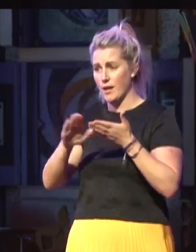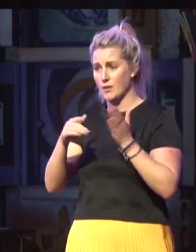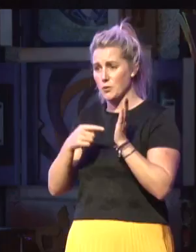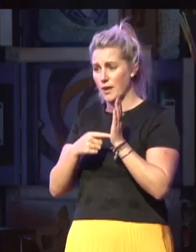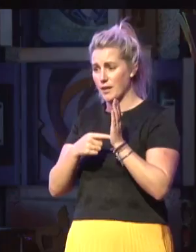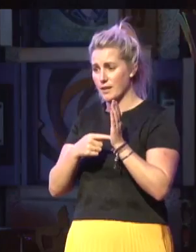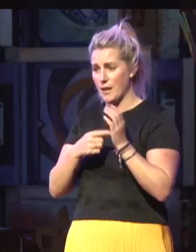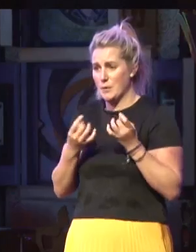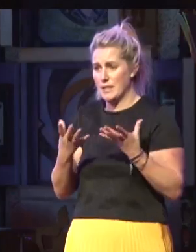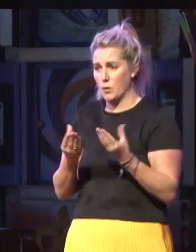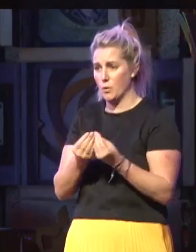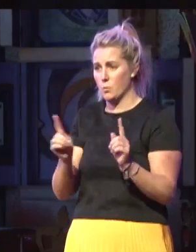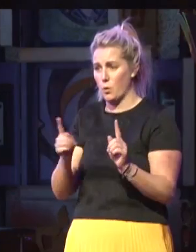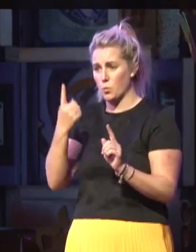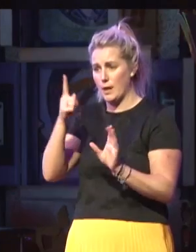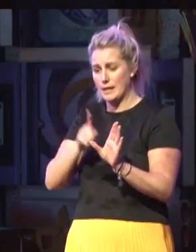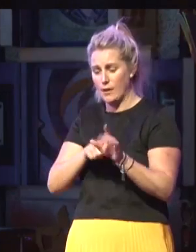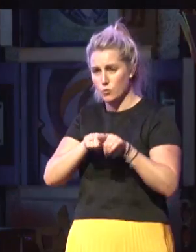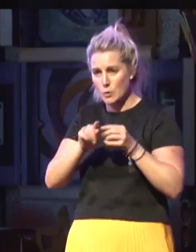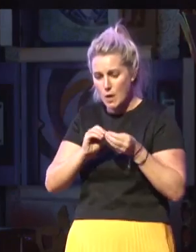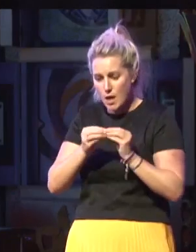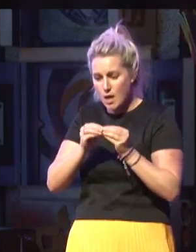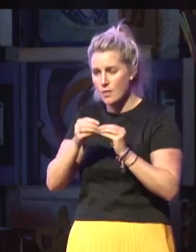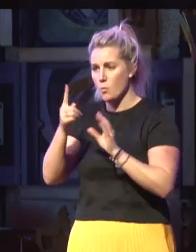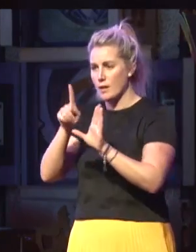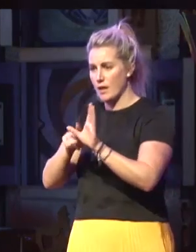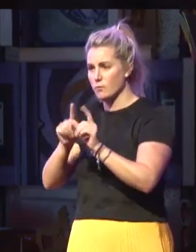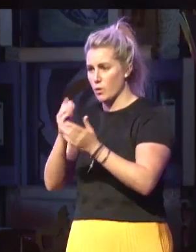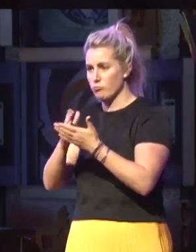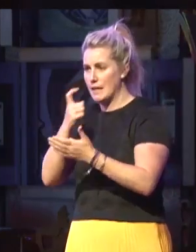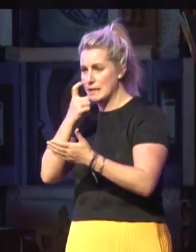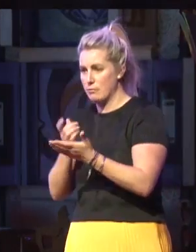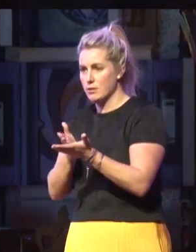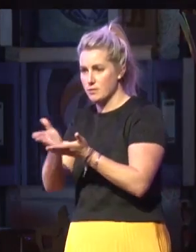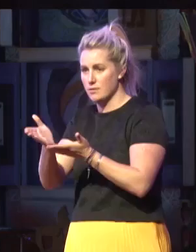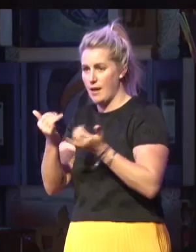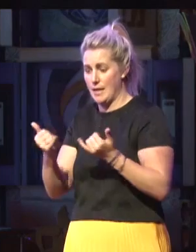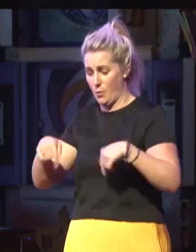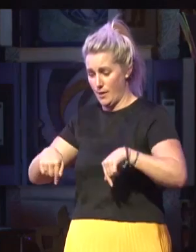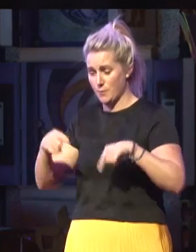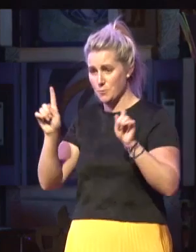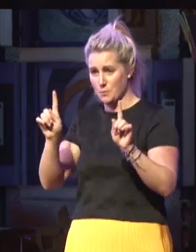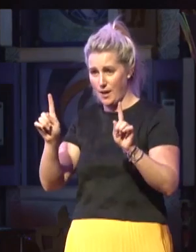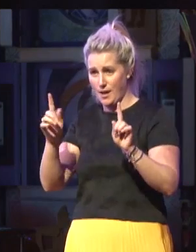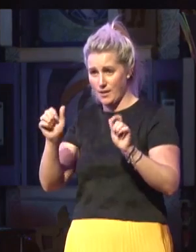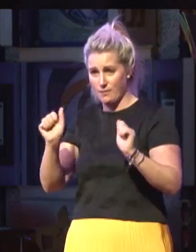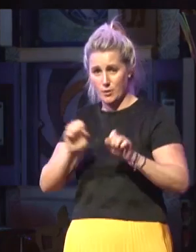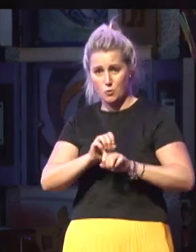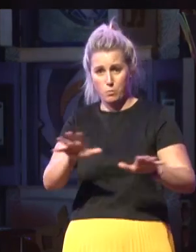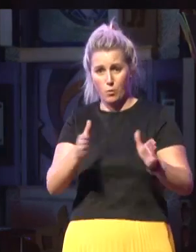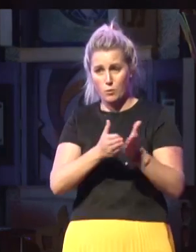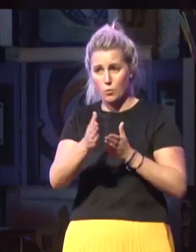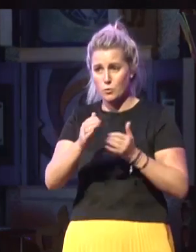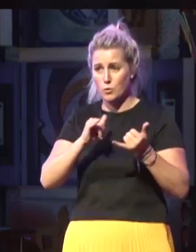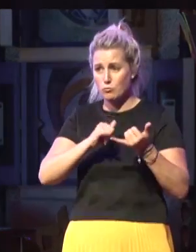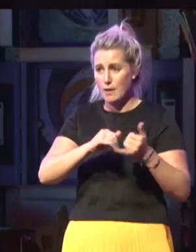started with a year of tinkering and then a year of doing it seriously, and here we are today. We've deployed into Strathmore